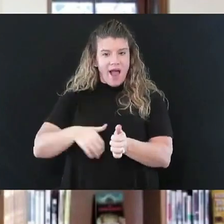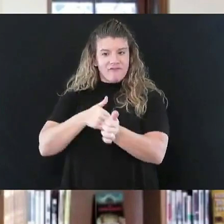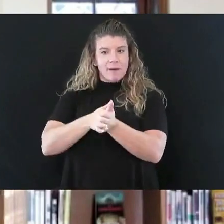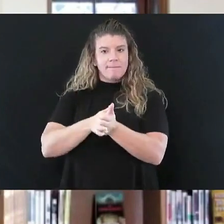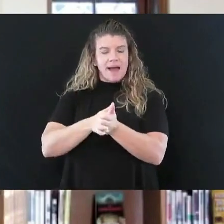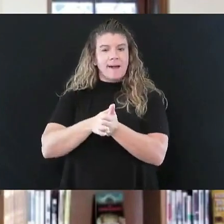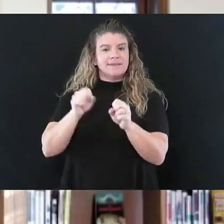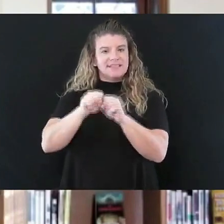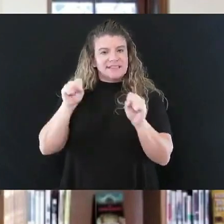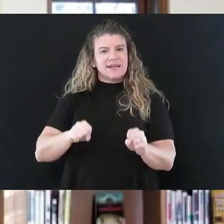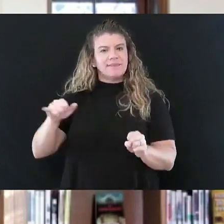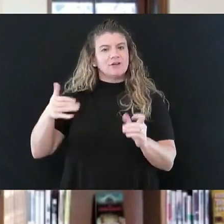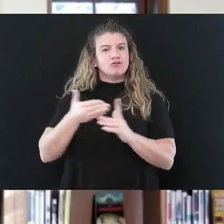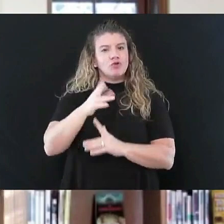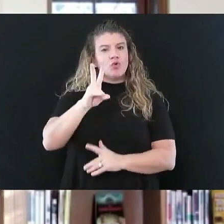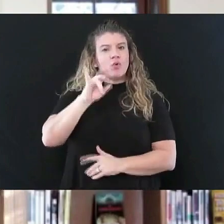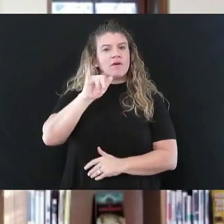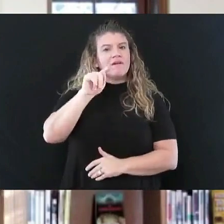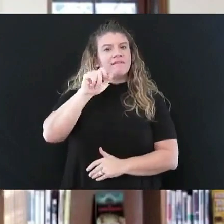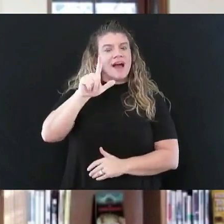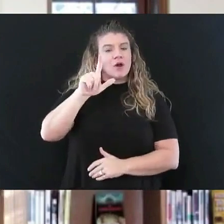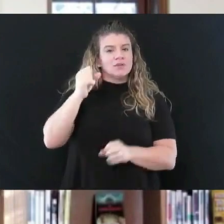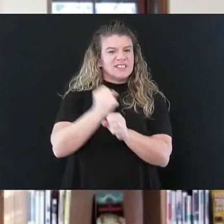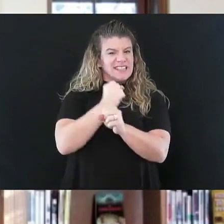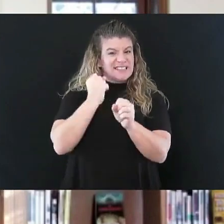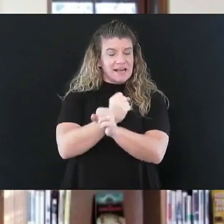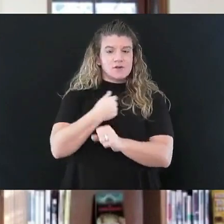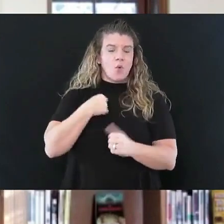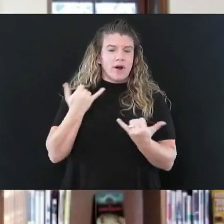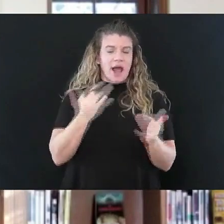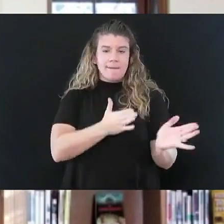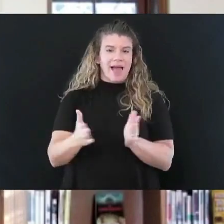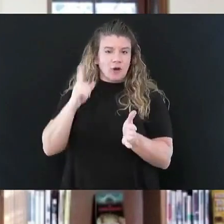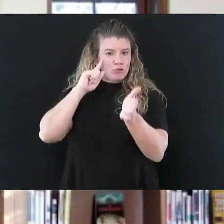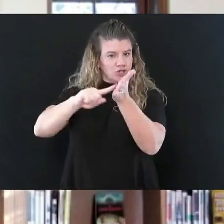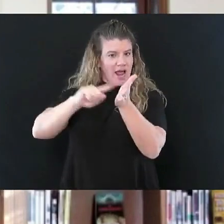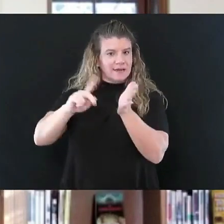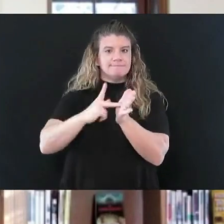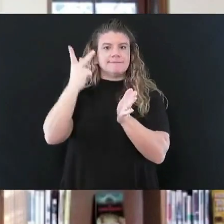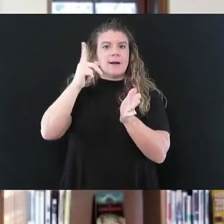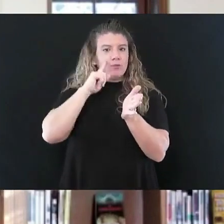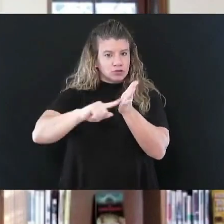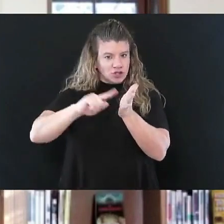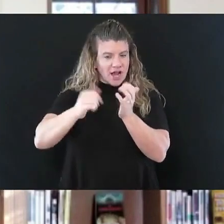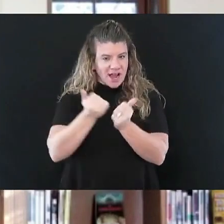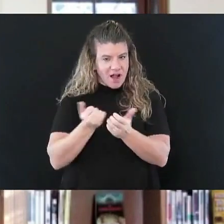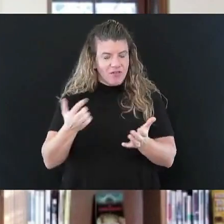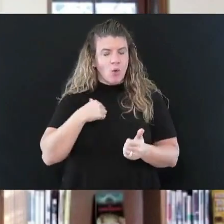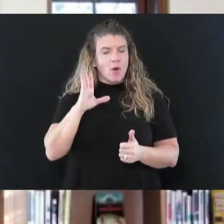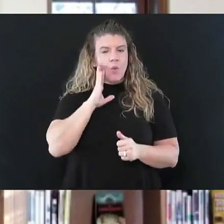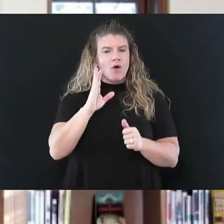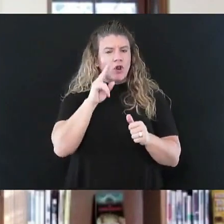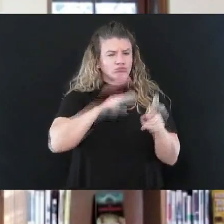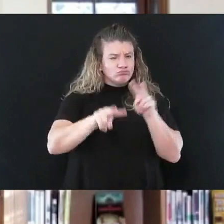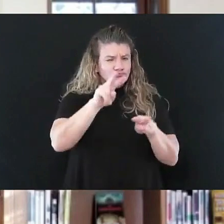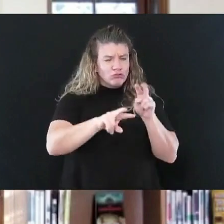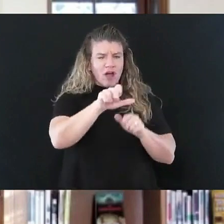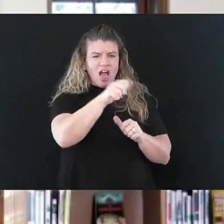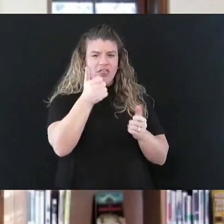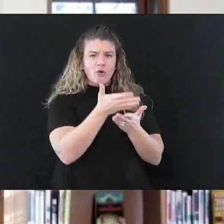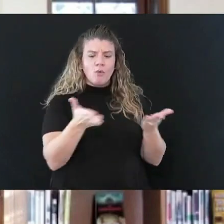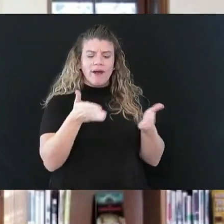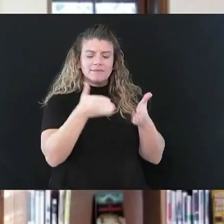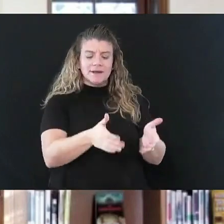Vital Statistics, and we're going to go back right now and double check all that. So we are going to look into some other methods so that this does not